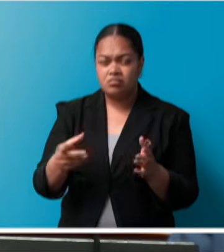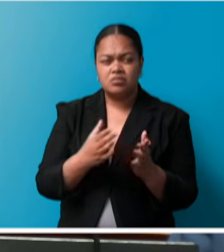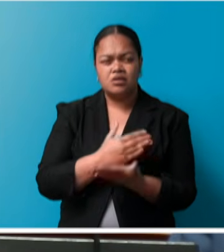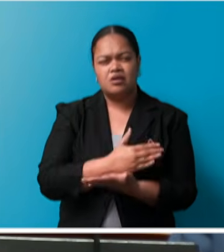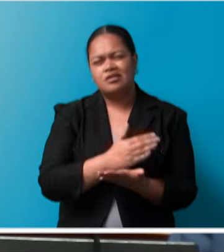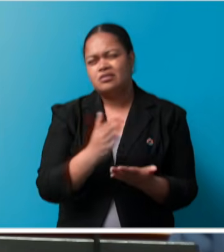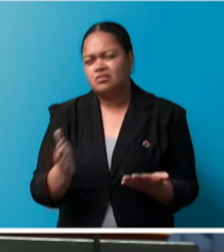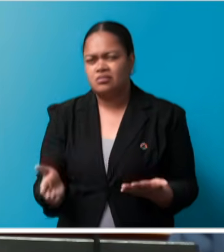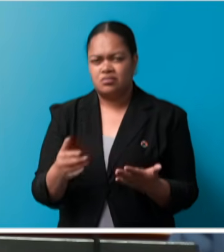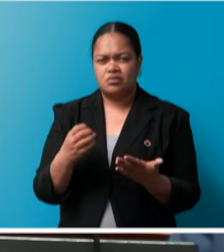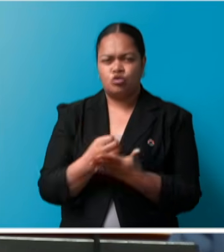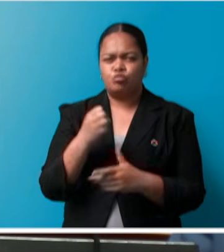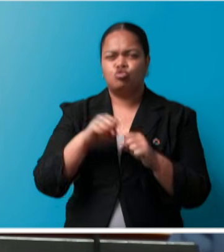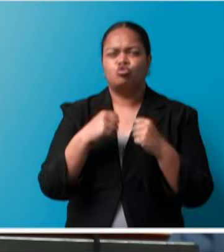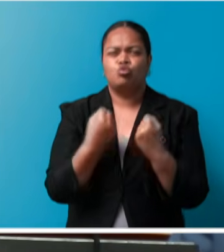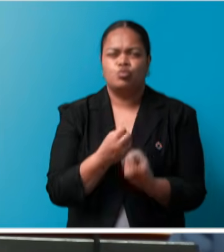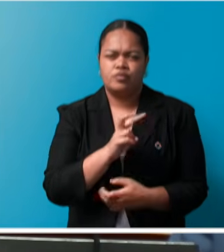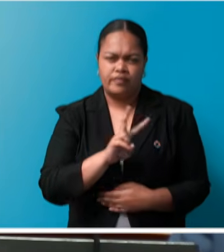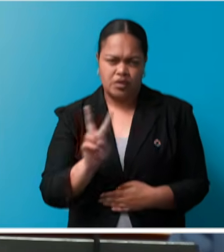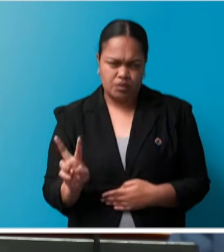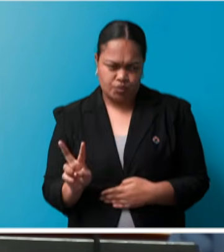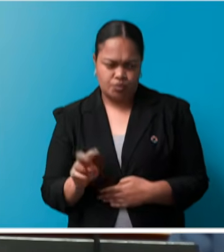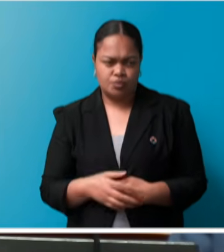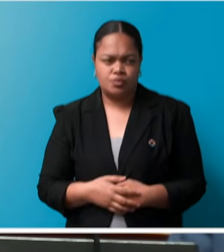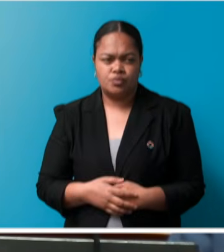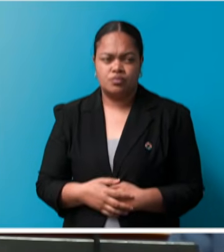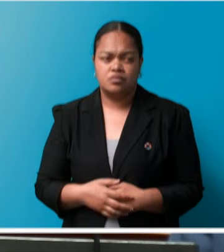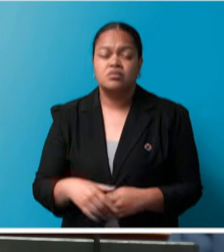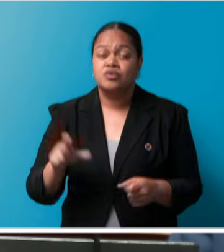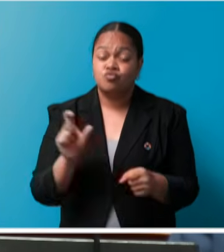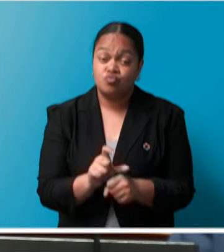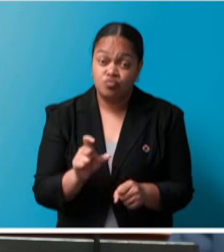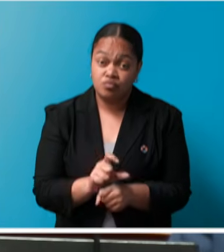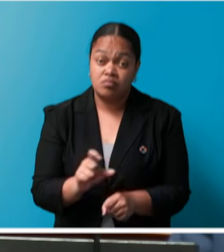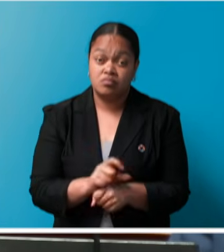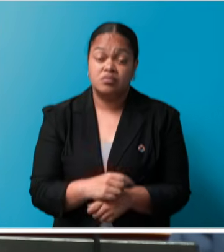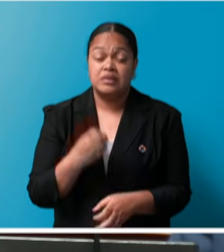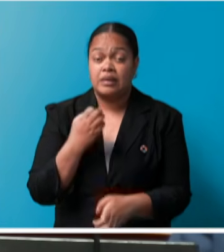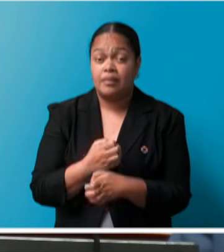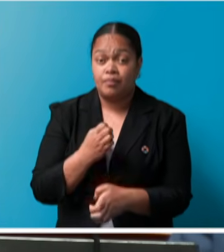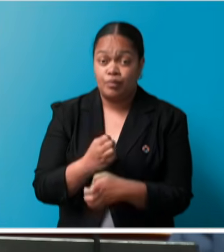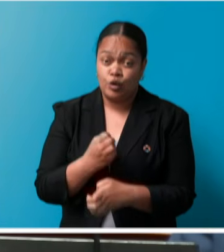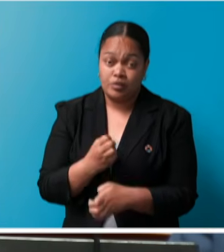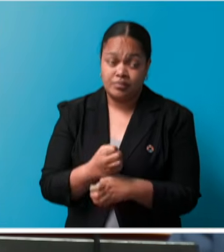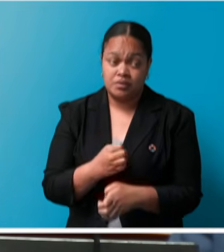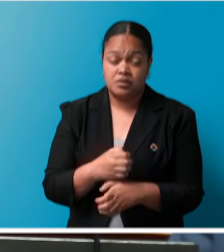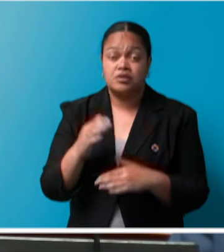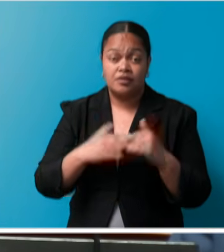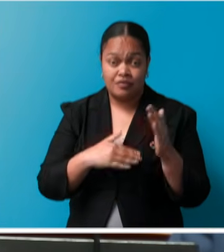and a social value that will create through employment,